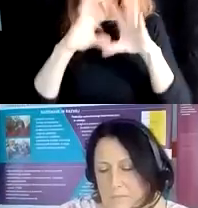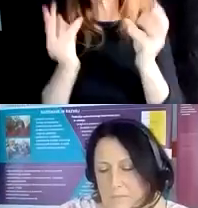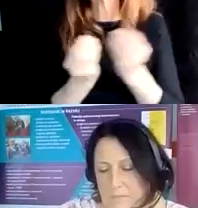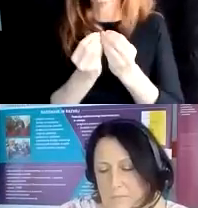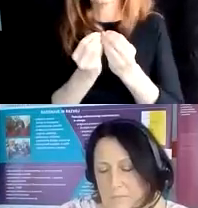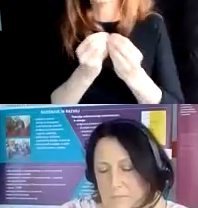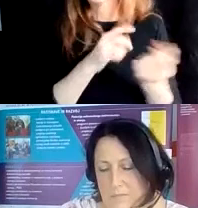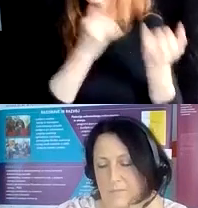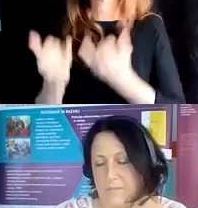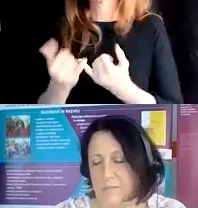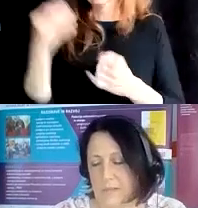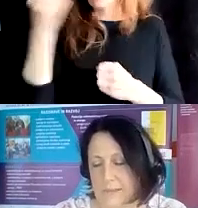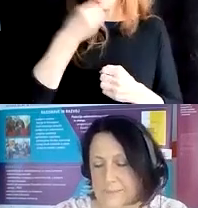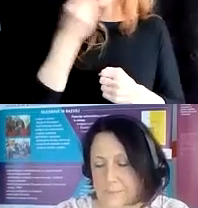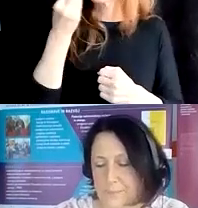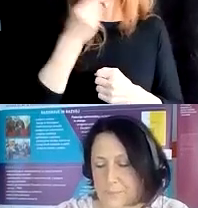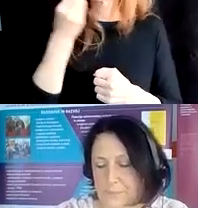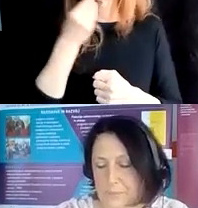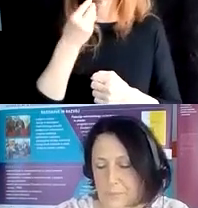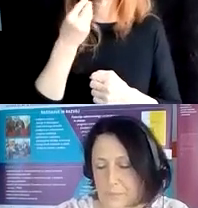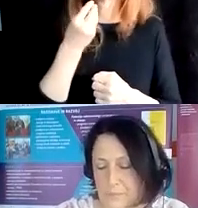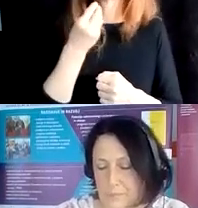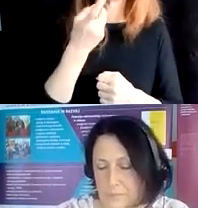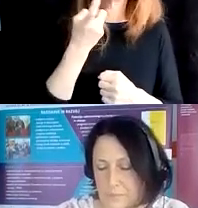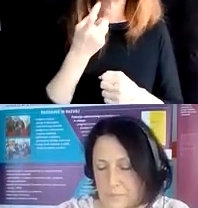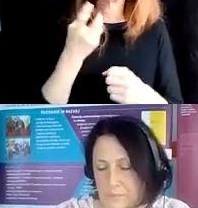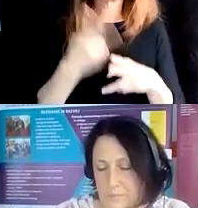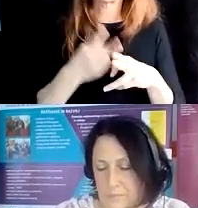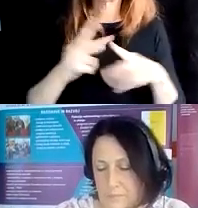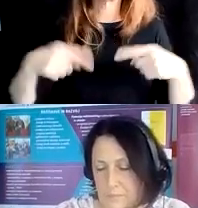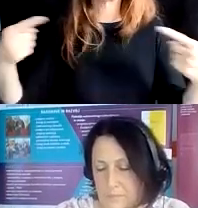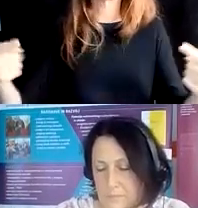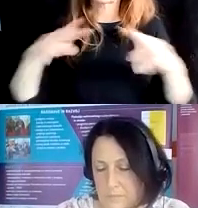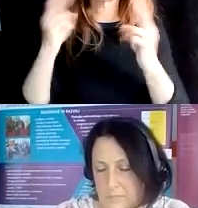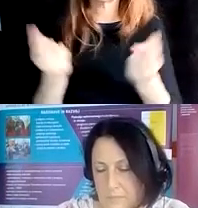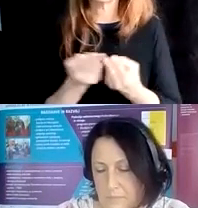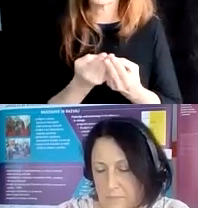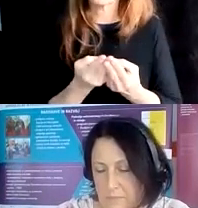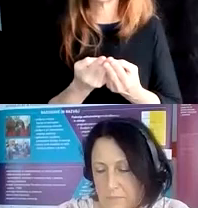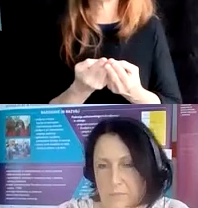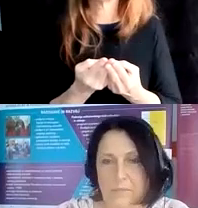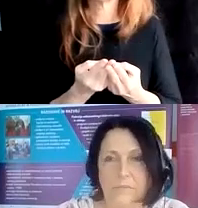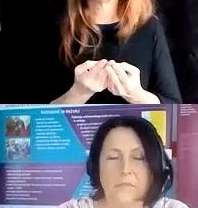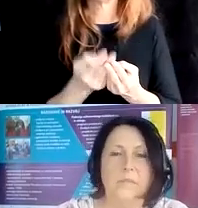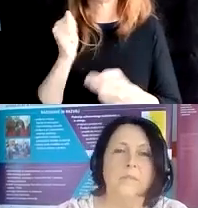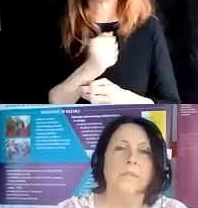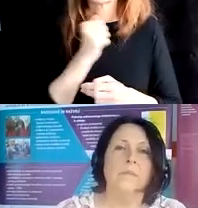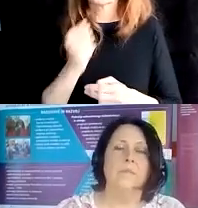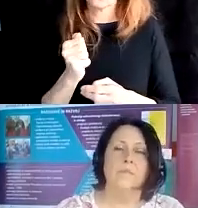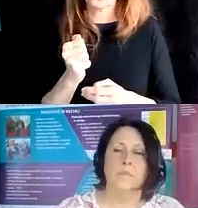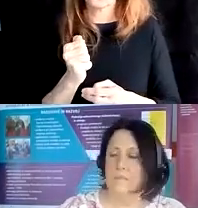be a kind of technological dystopia, but a kind of a better world where the lessons learned from the previous